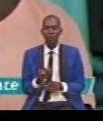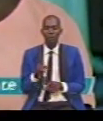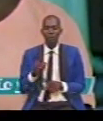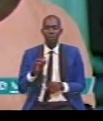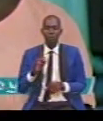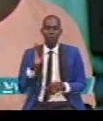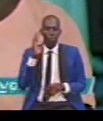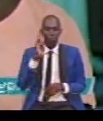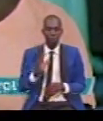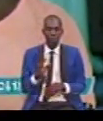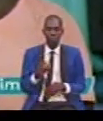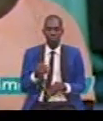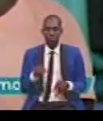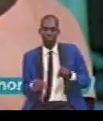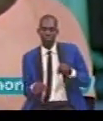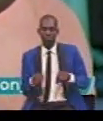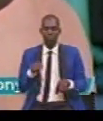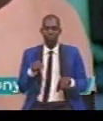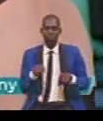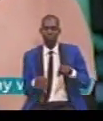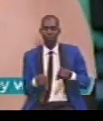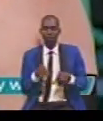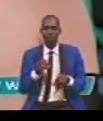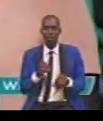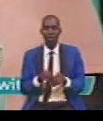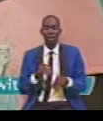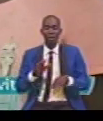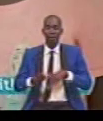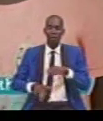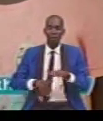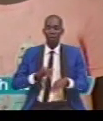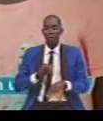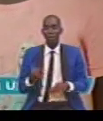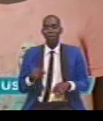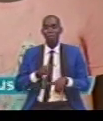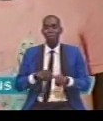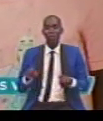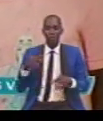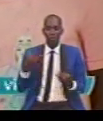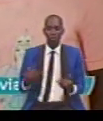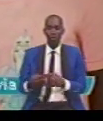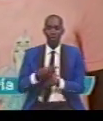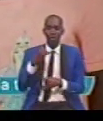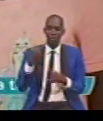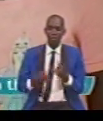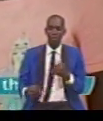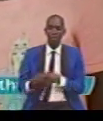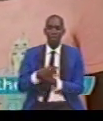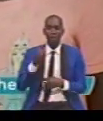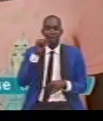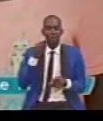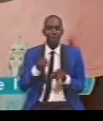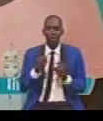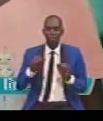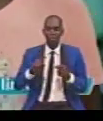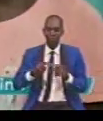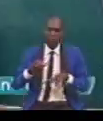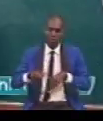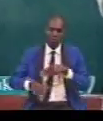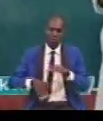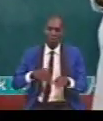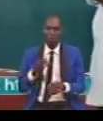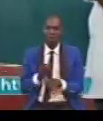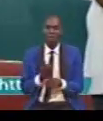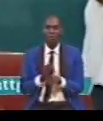walk like this. But today, just after the final amen, she's healed. She's able to walk properly, as you can see.